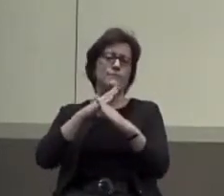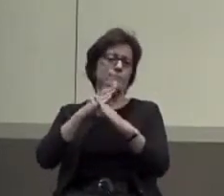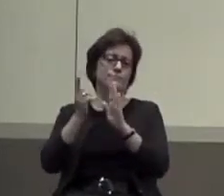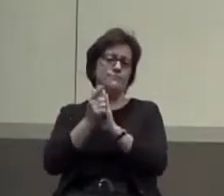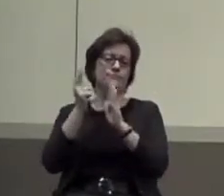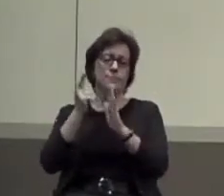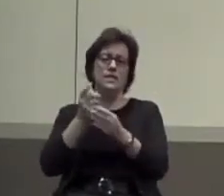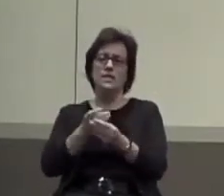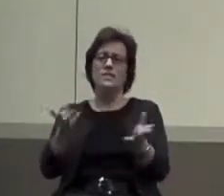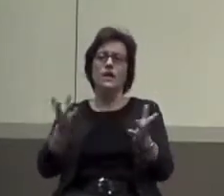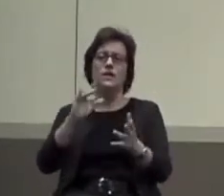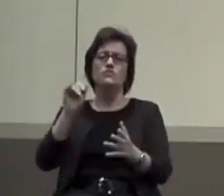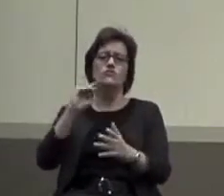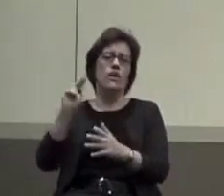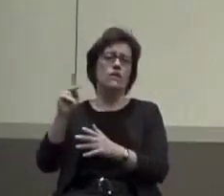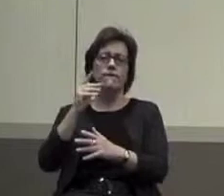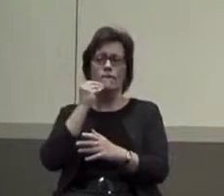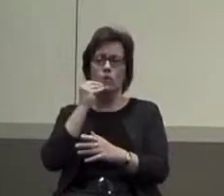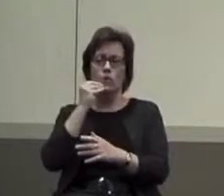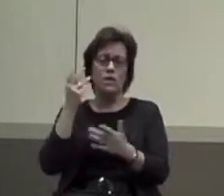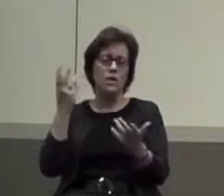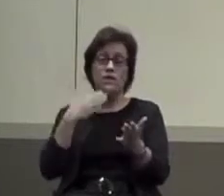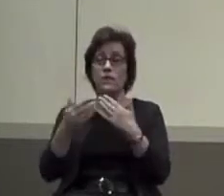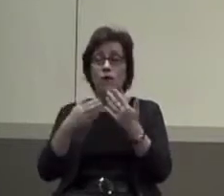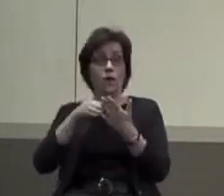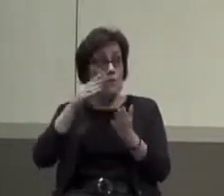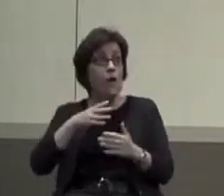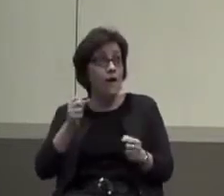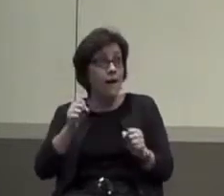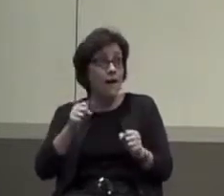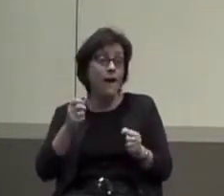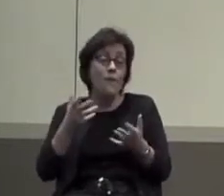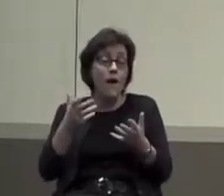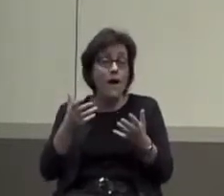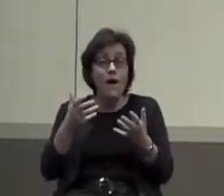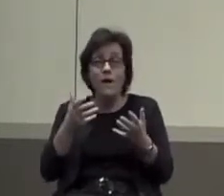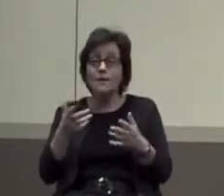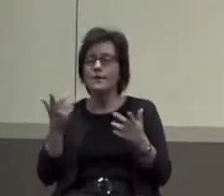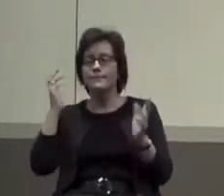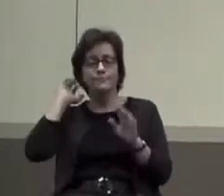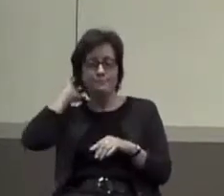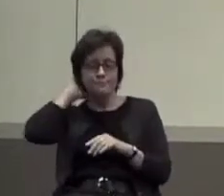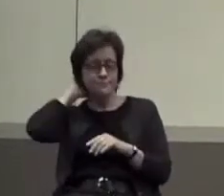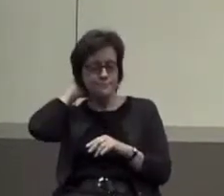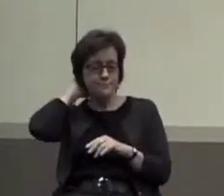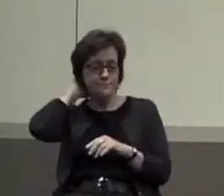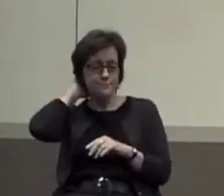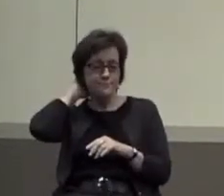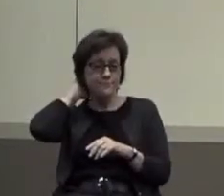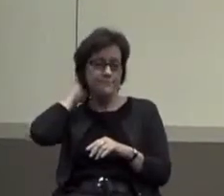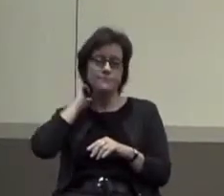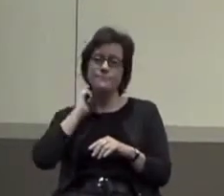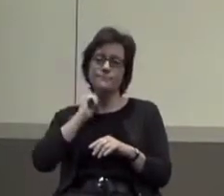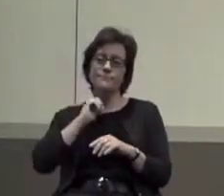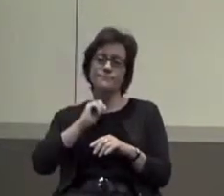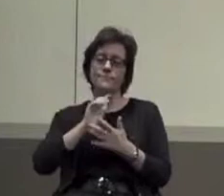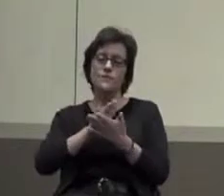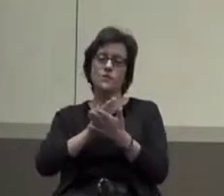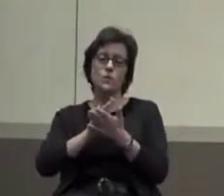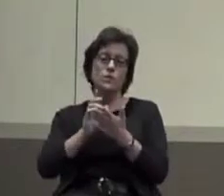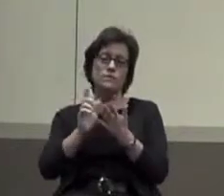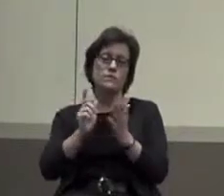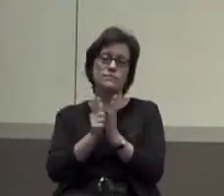junk food. So even though the students may say they want it, that may be something that you're not allowed to do, so just be careful with